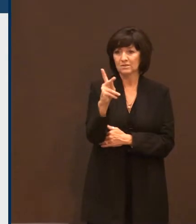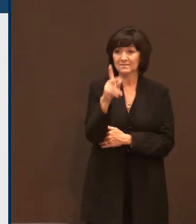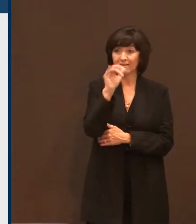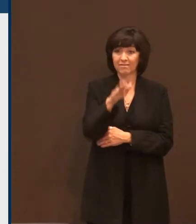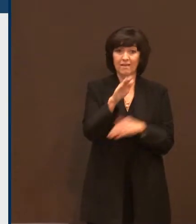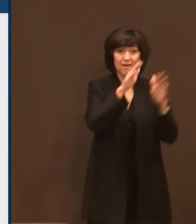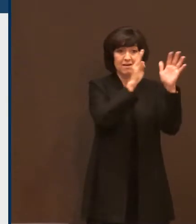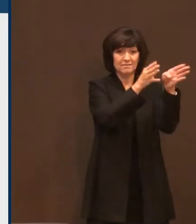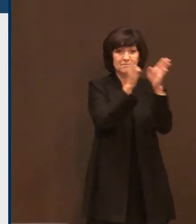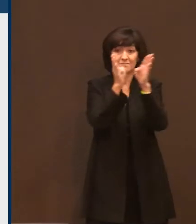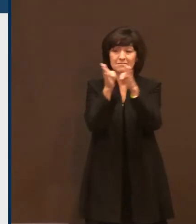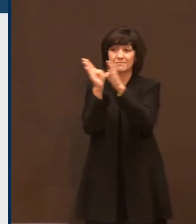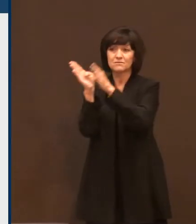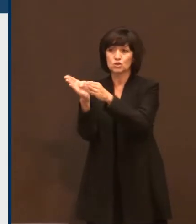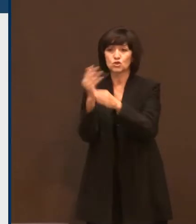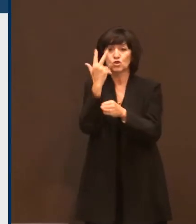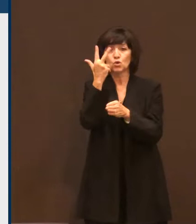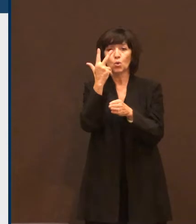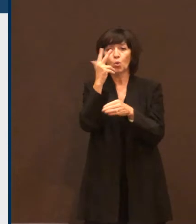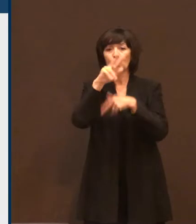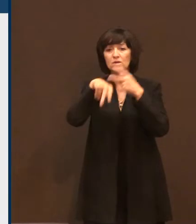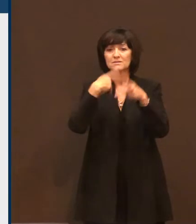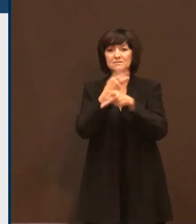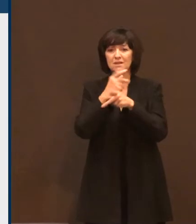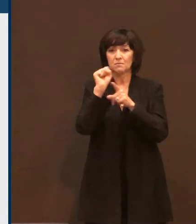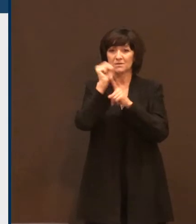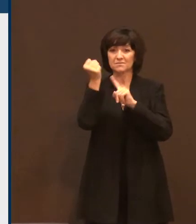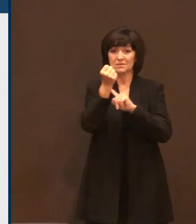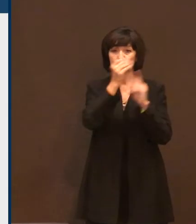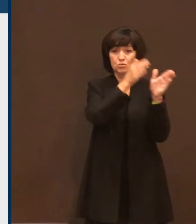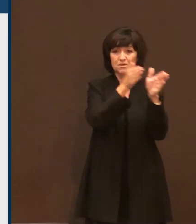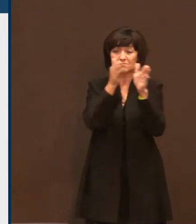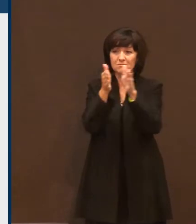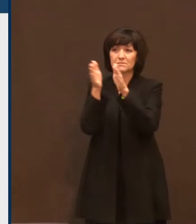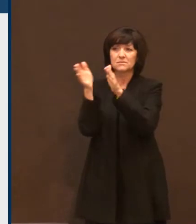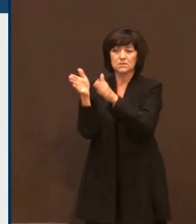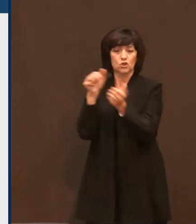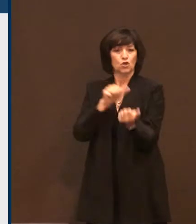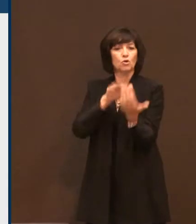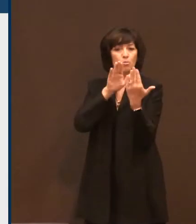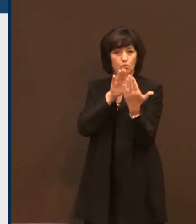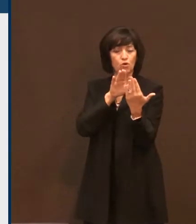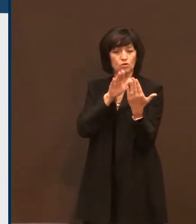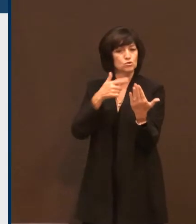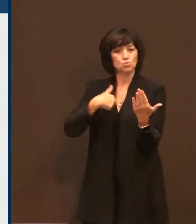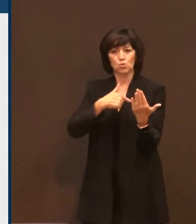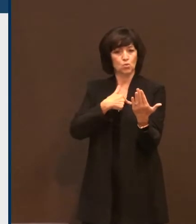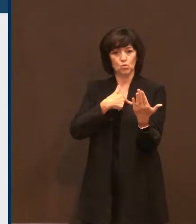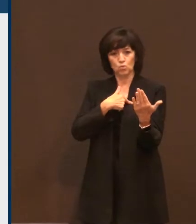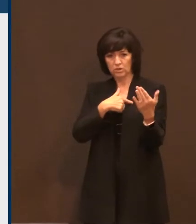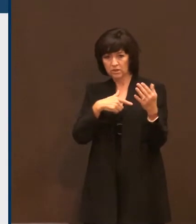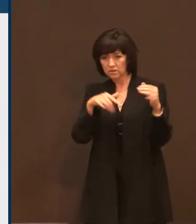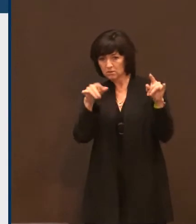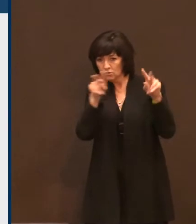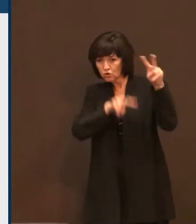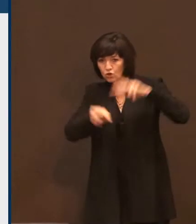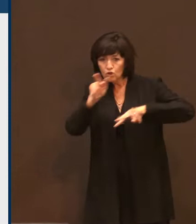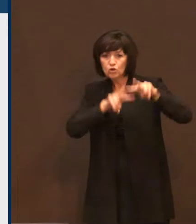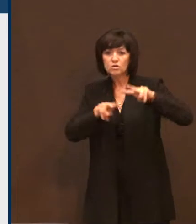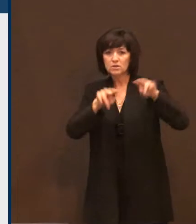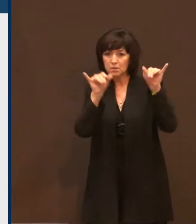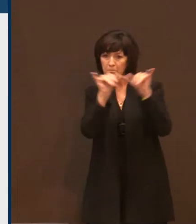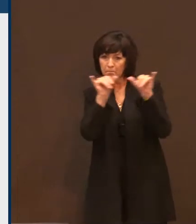approach gives us indicators based on the science and the spread on the ground to give us a measure